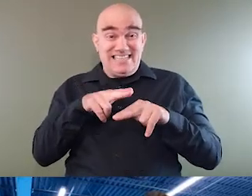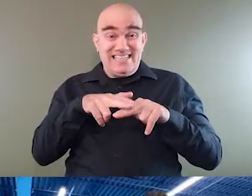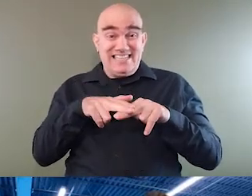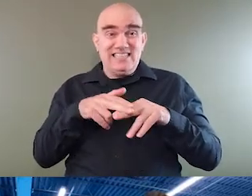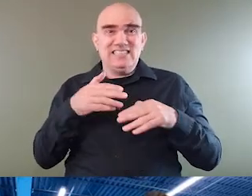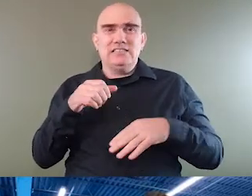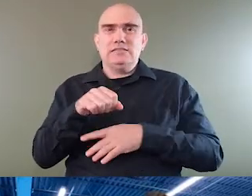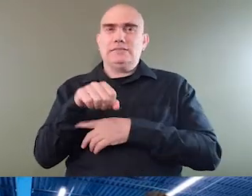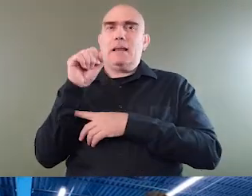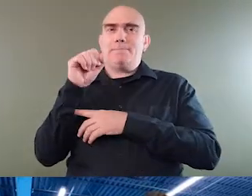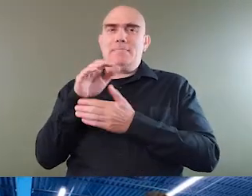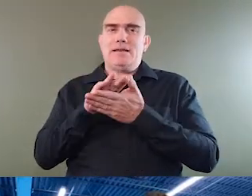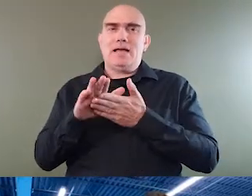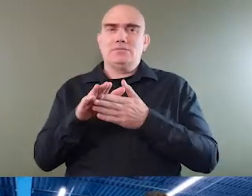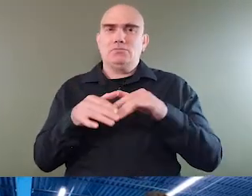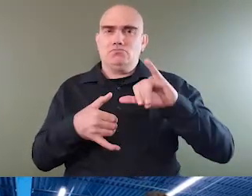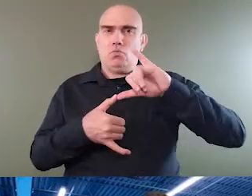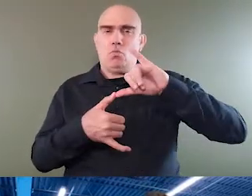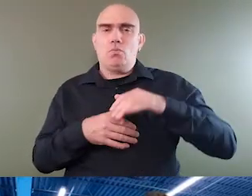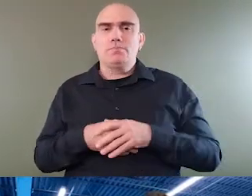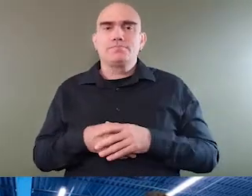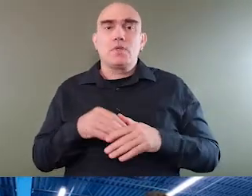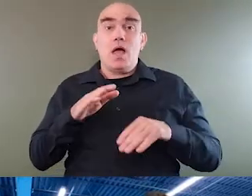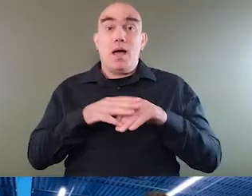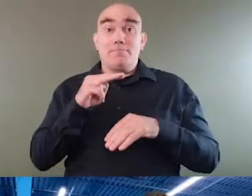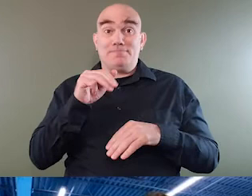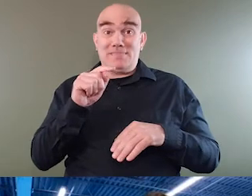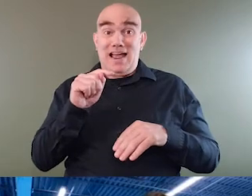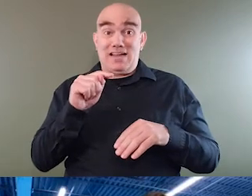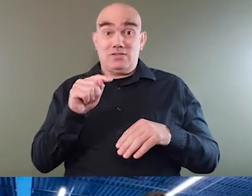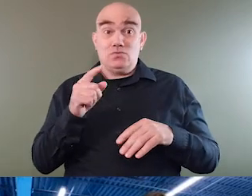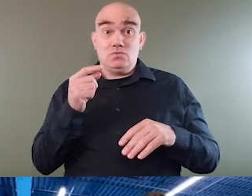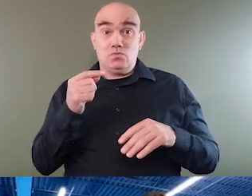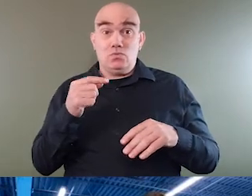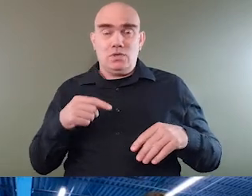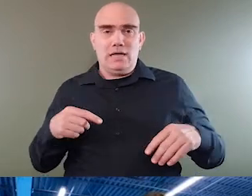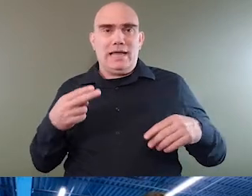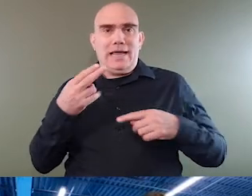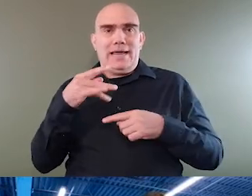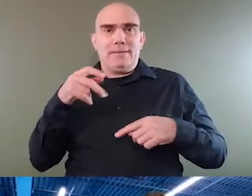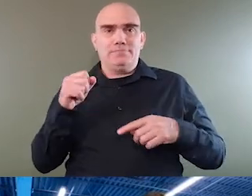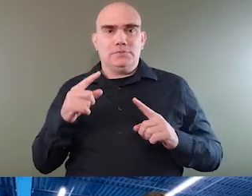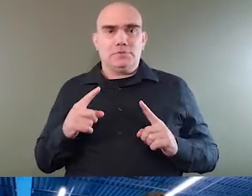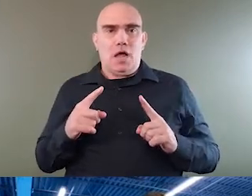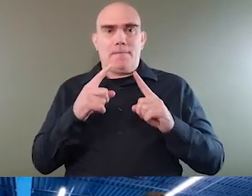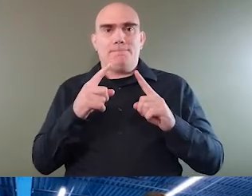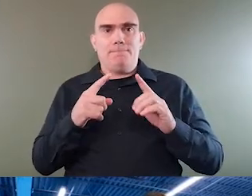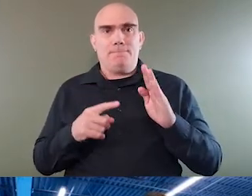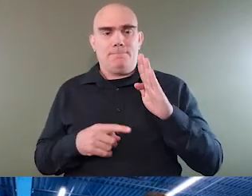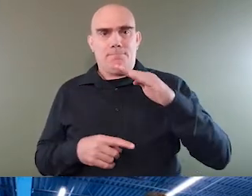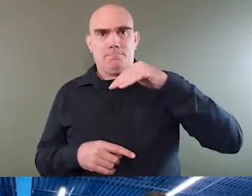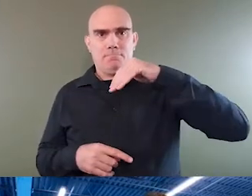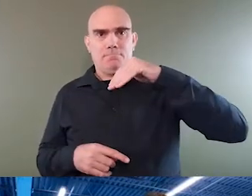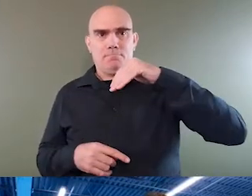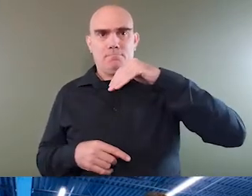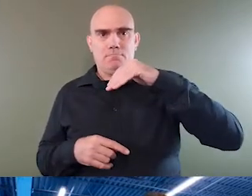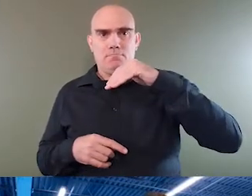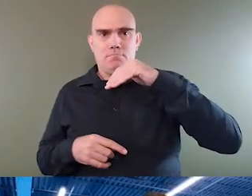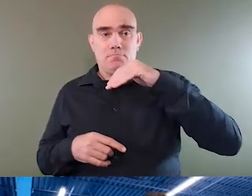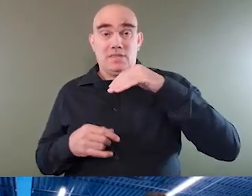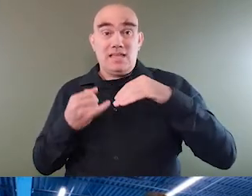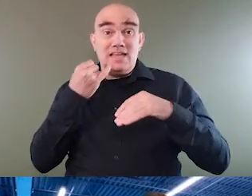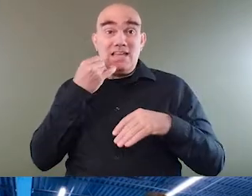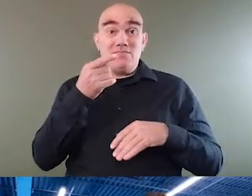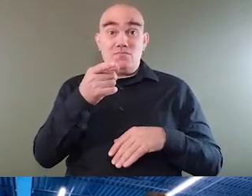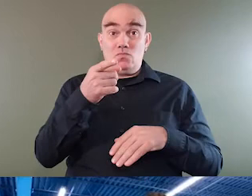sit up nice and tall. On the mat, press your hips up. On the chair, make sure that you are seated just like